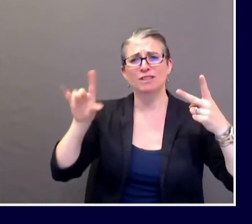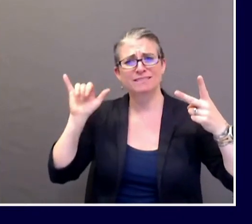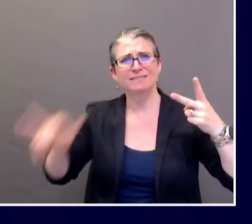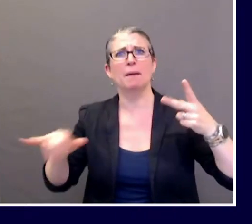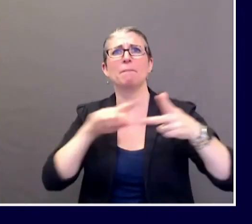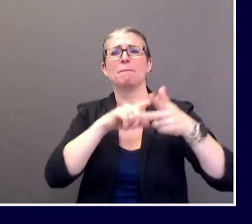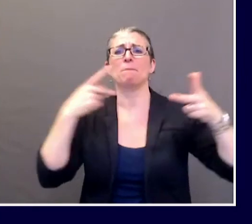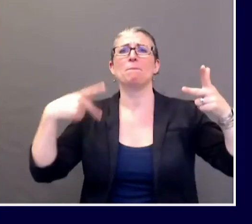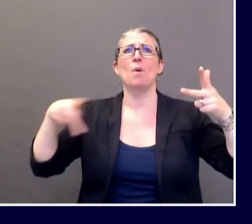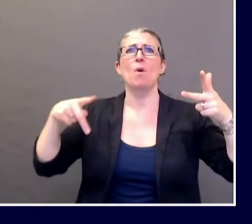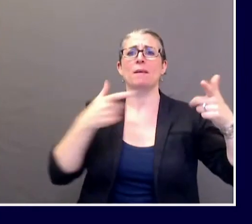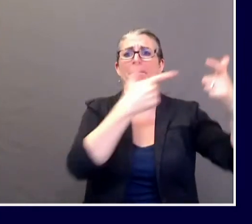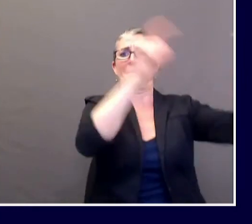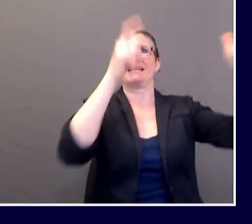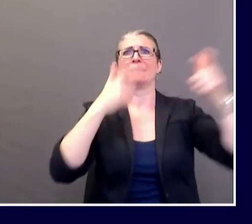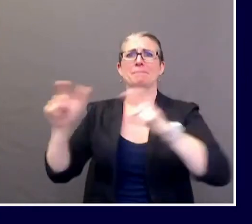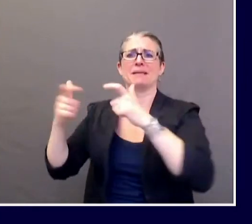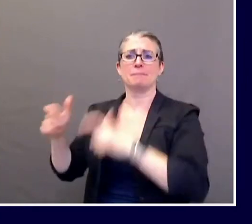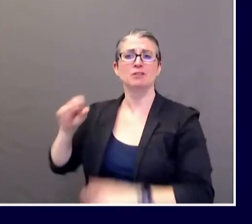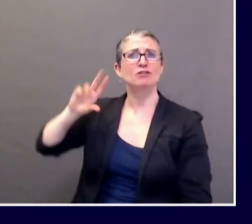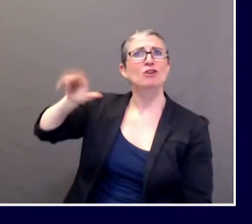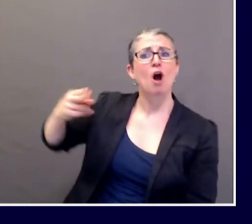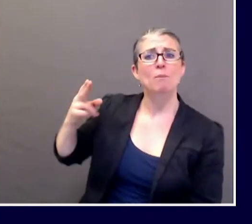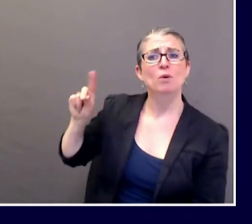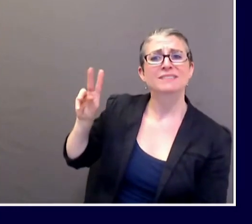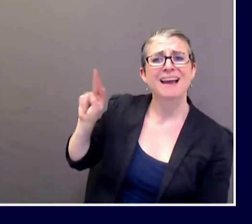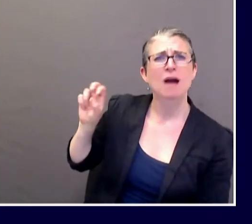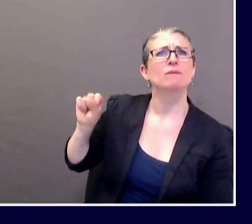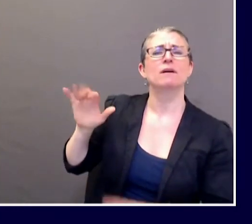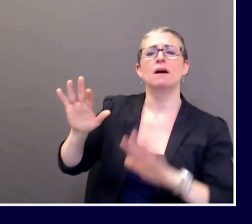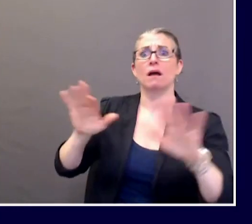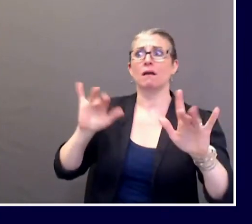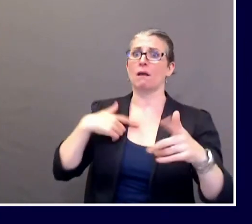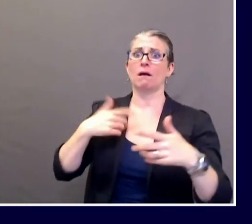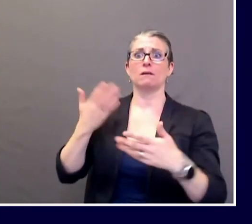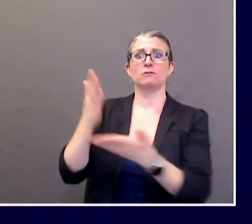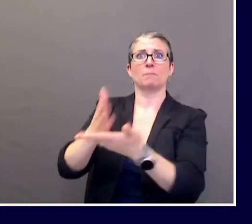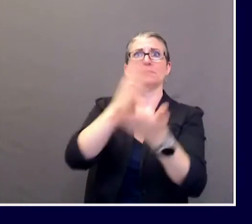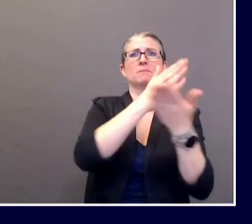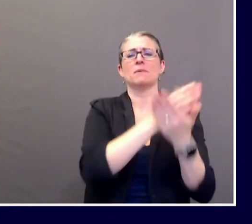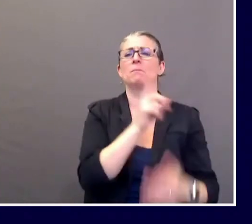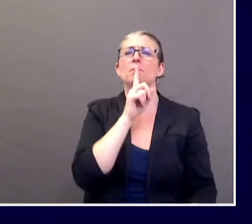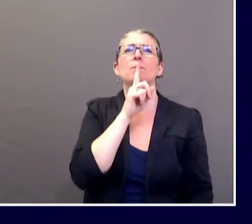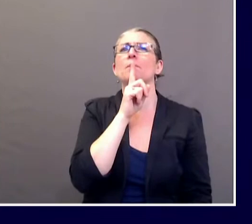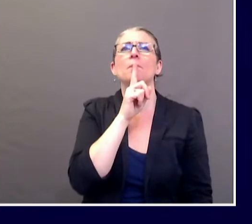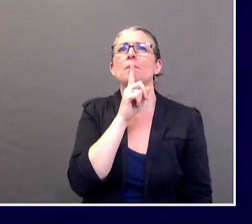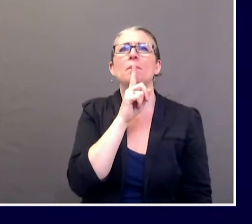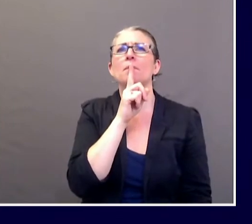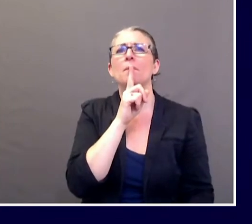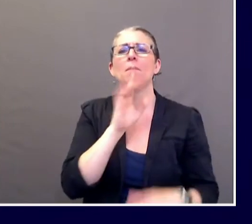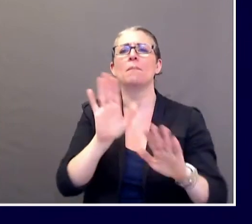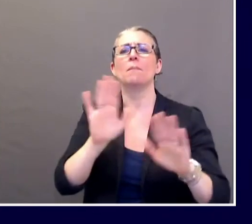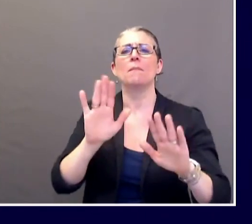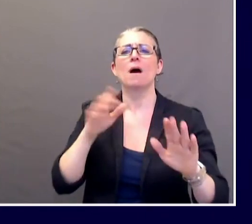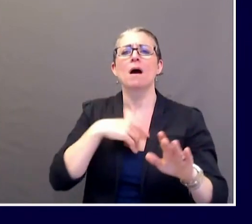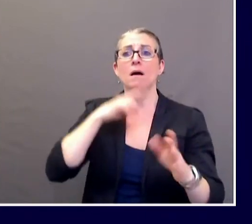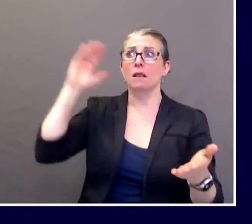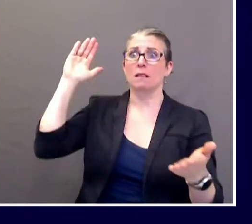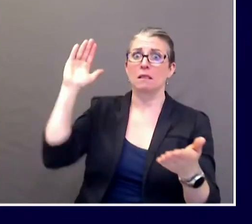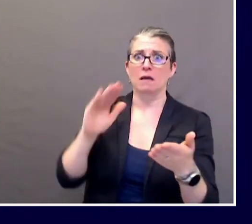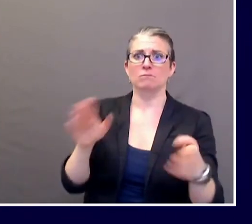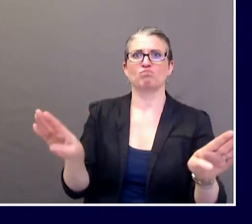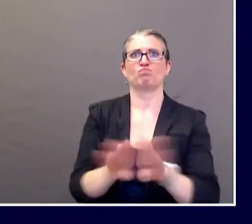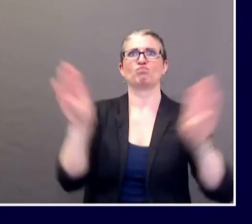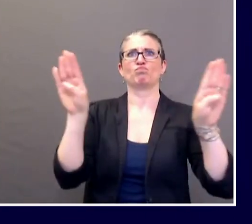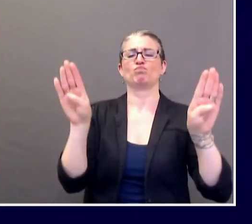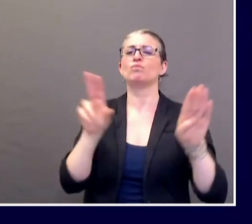and change to complement them rather than turn off the mass vaccination sites. Okay, thank you. Mm-hmm. Very good. Well,